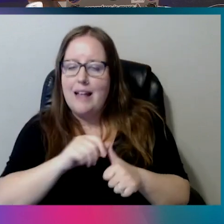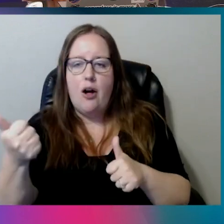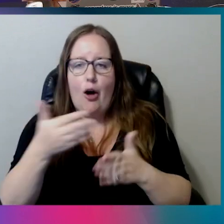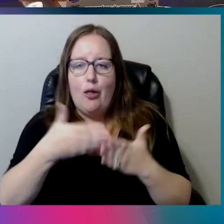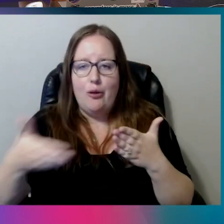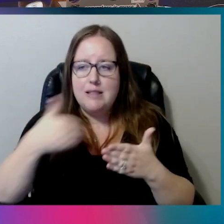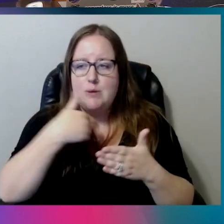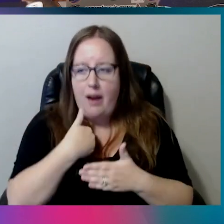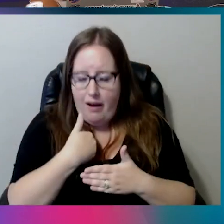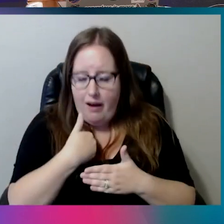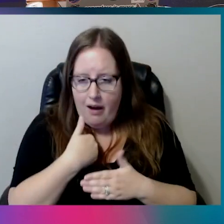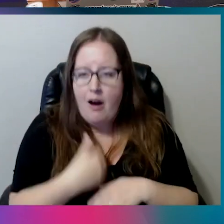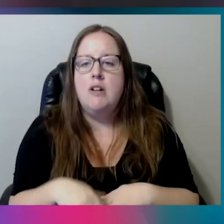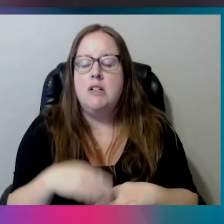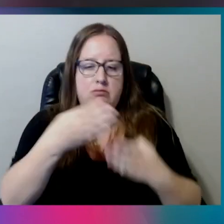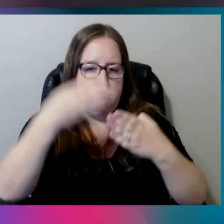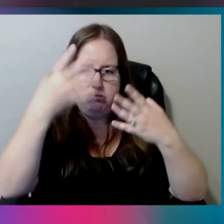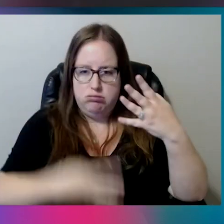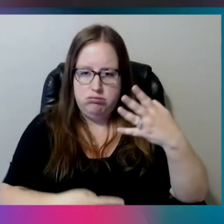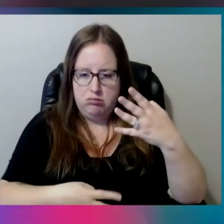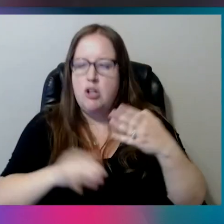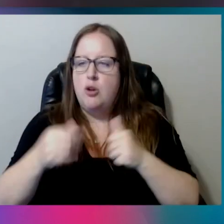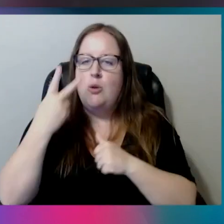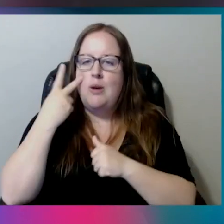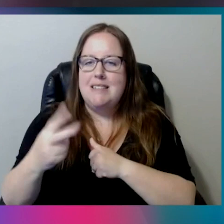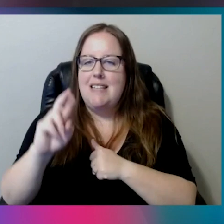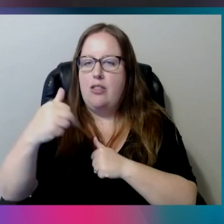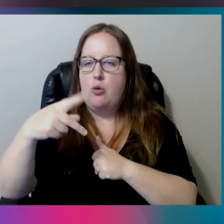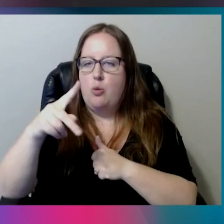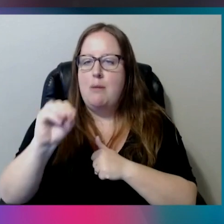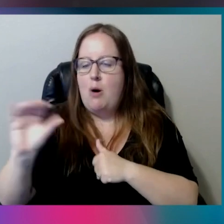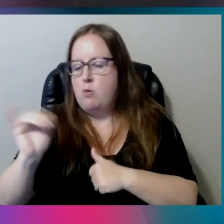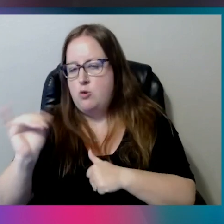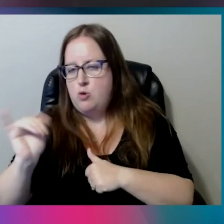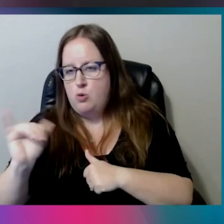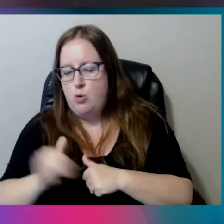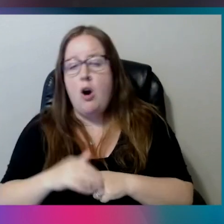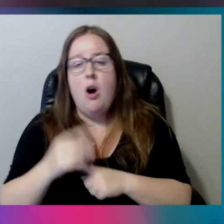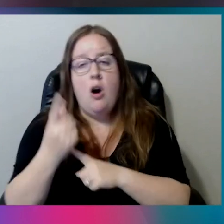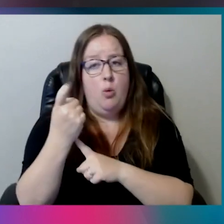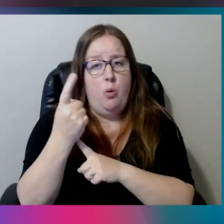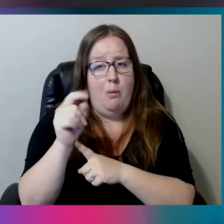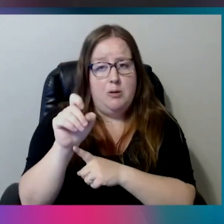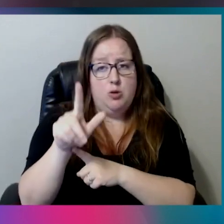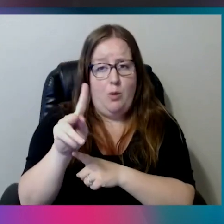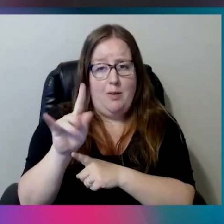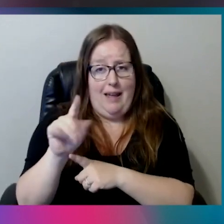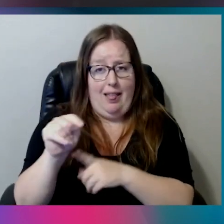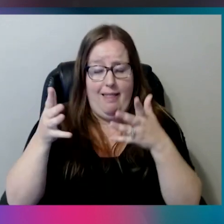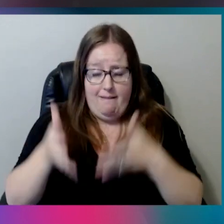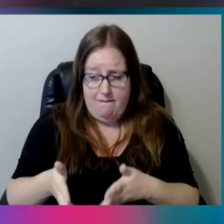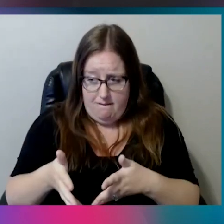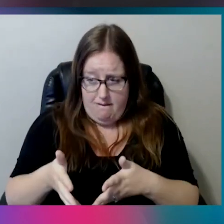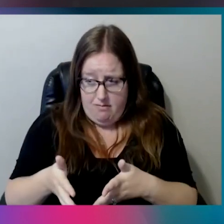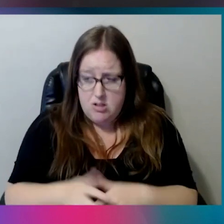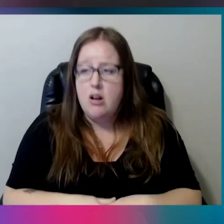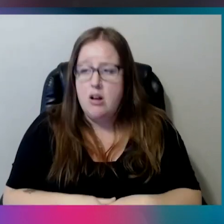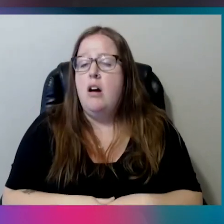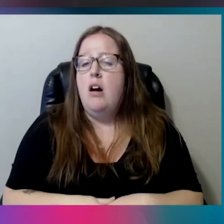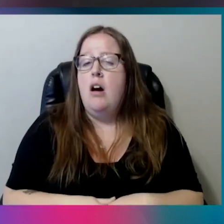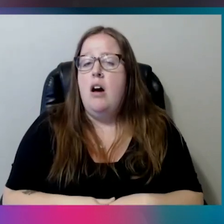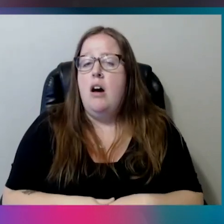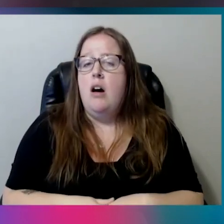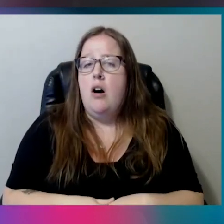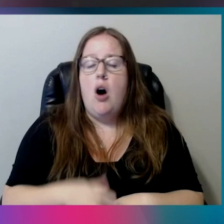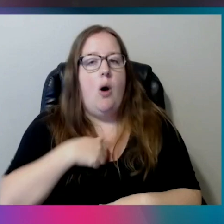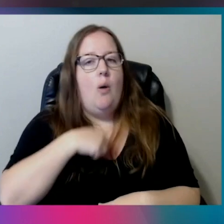There's a big list on there. You can jump off to the actual repos. Okay. So there's one more toolkit to go. And this is JetBrains Rider. I love